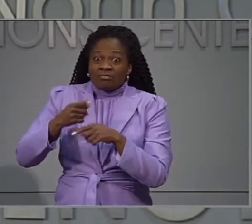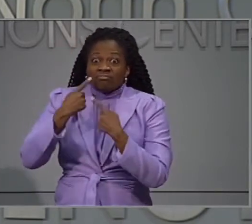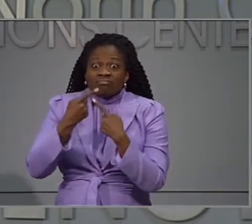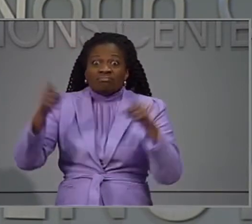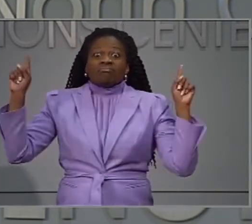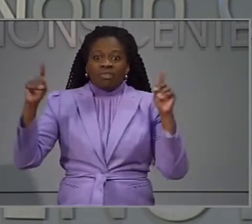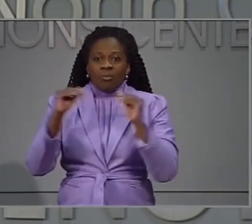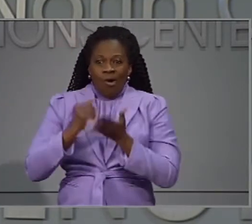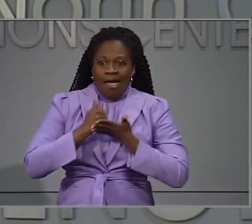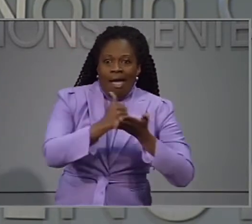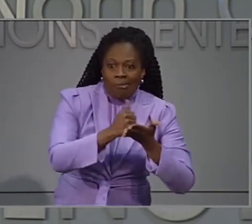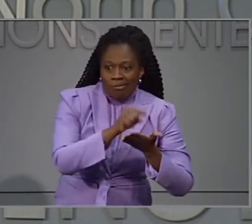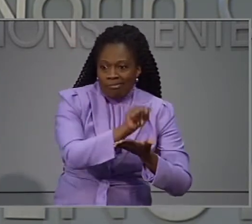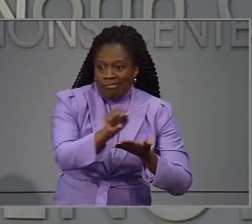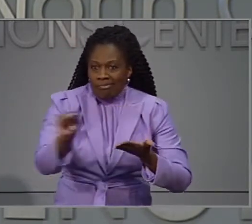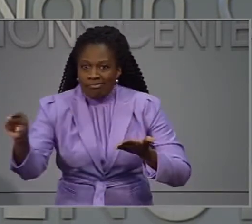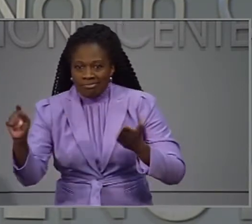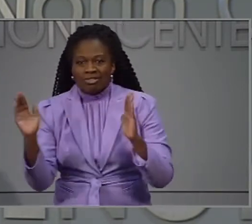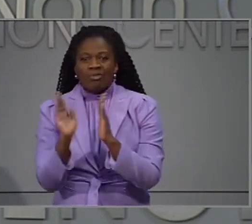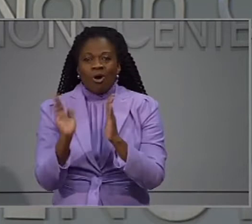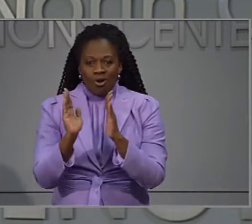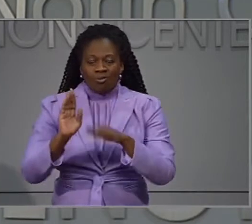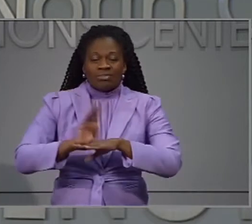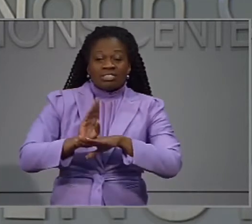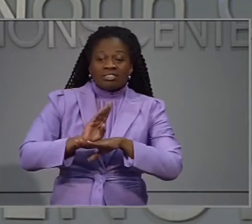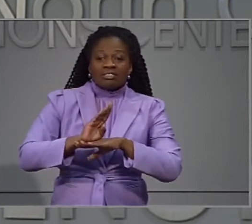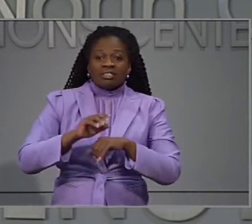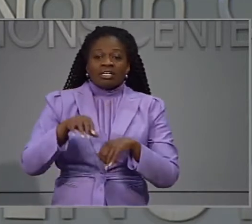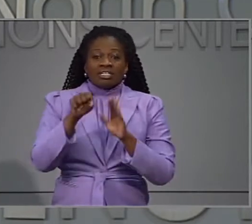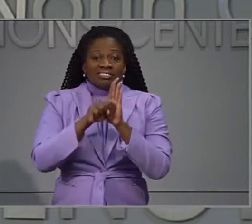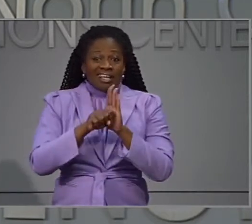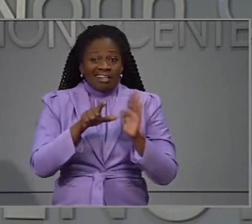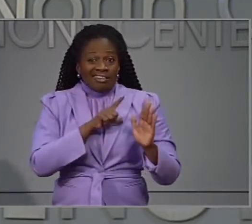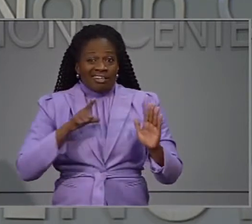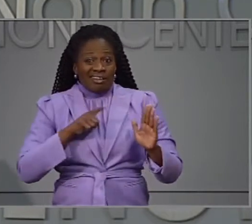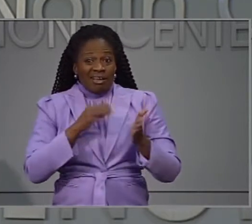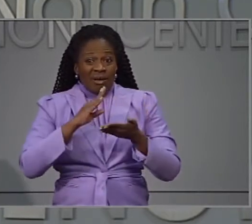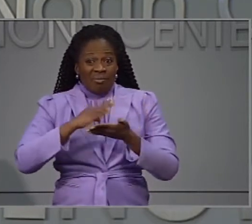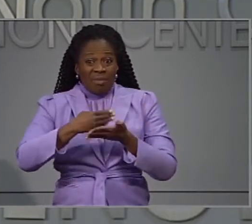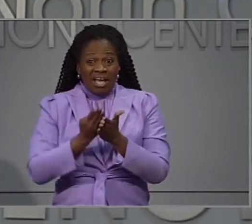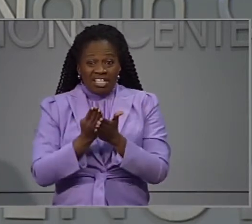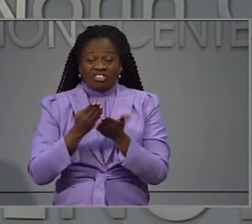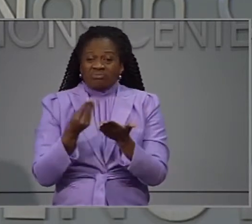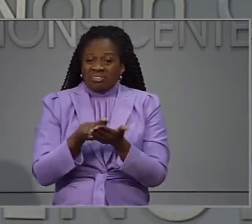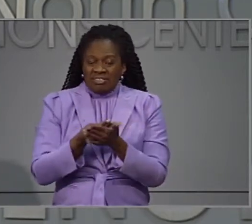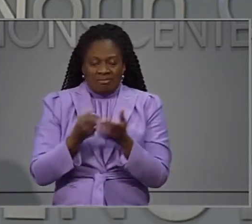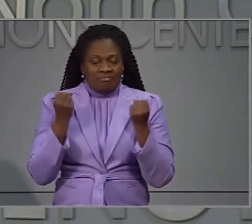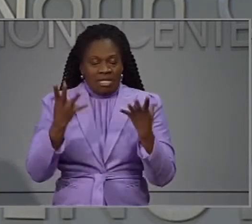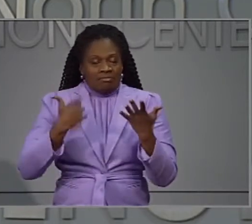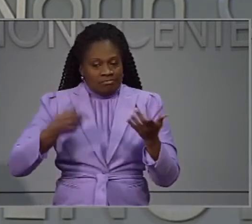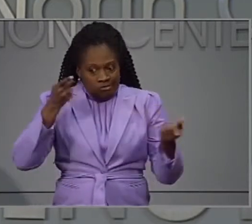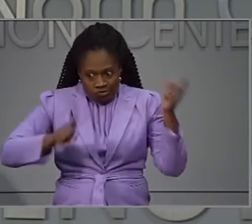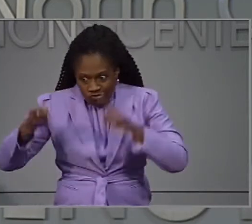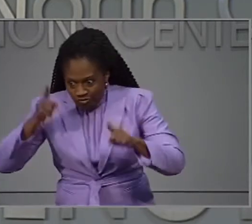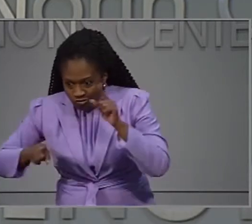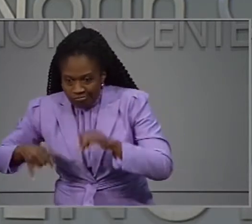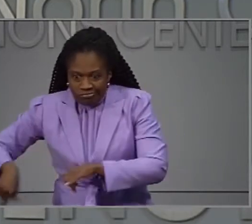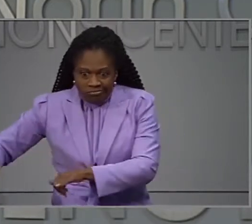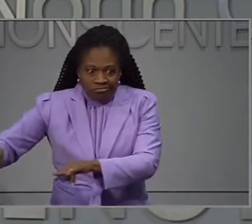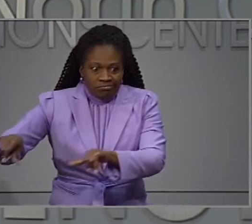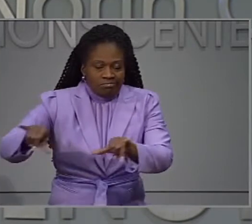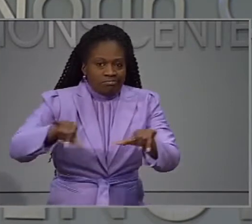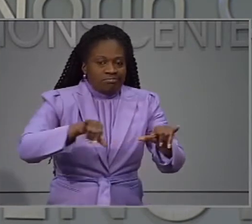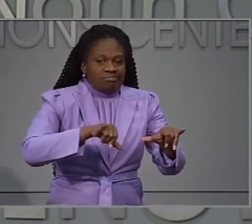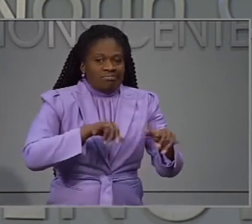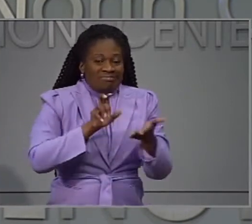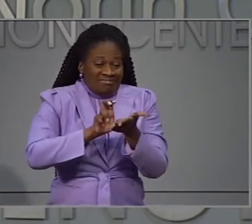more help there. As with the state legislative budget, I know that many of us agree that we need to put